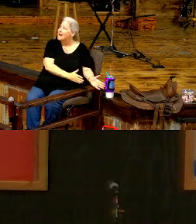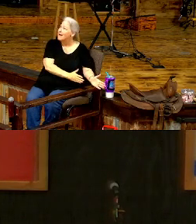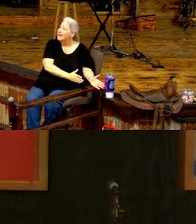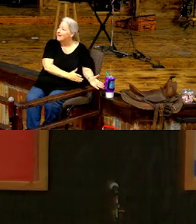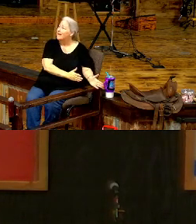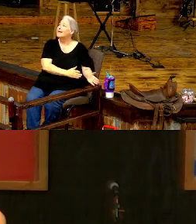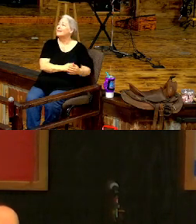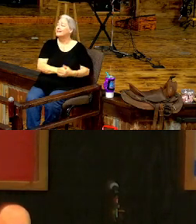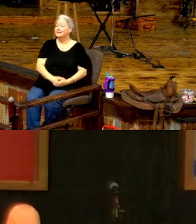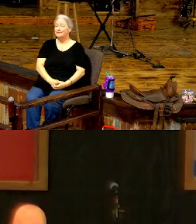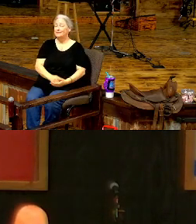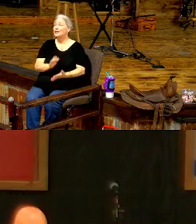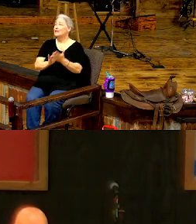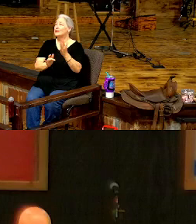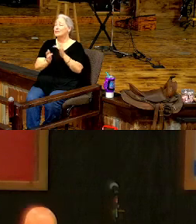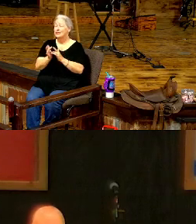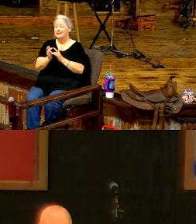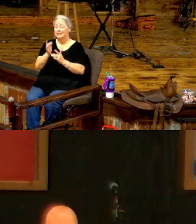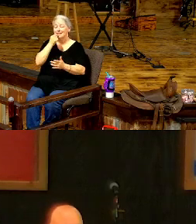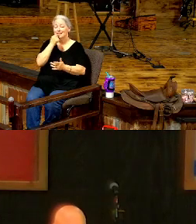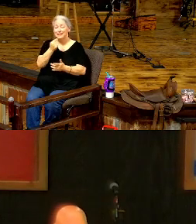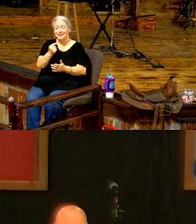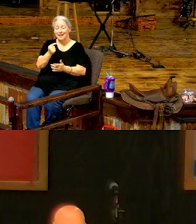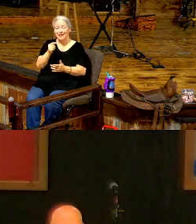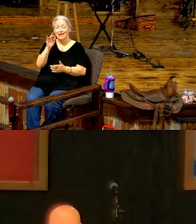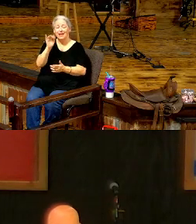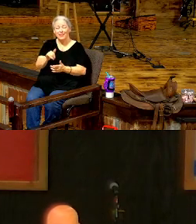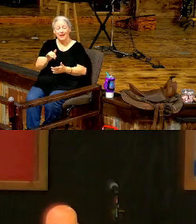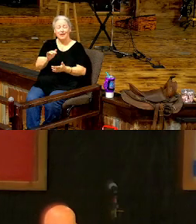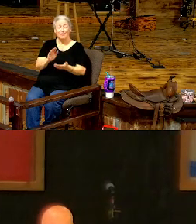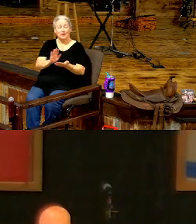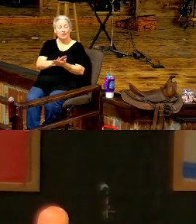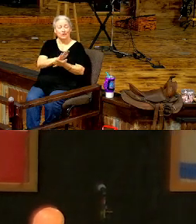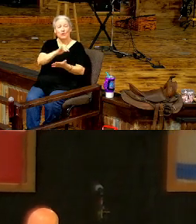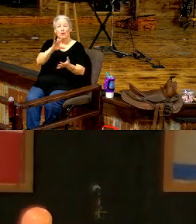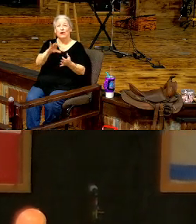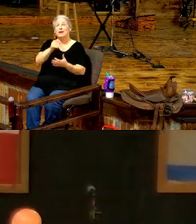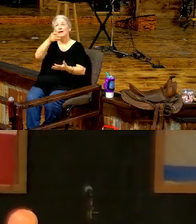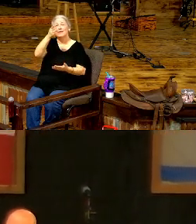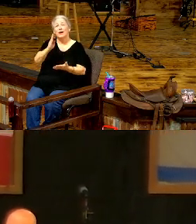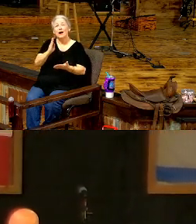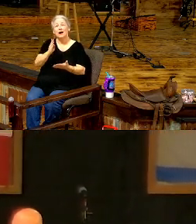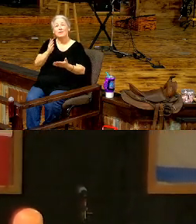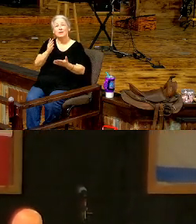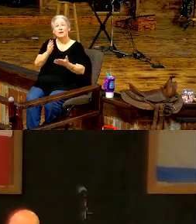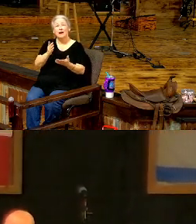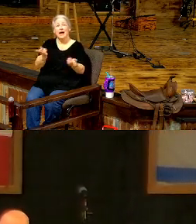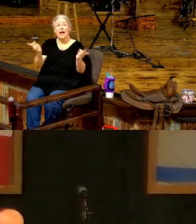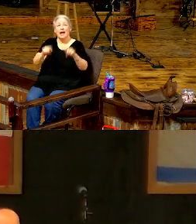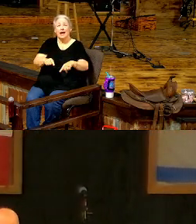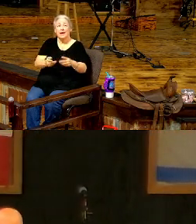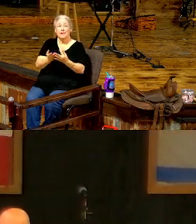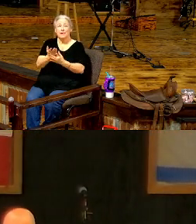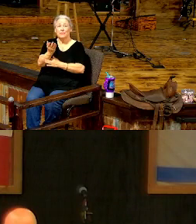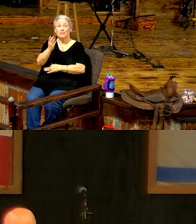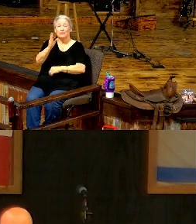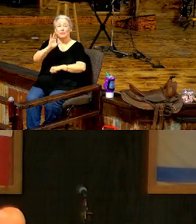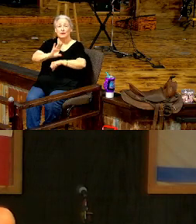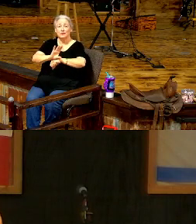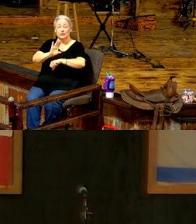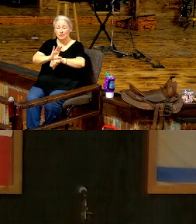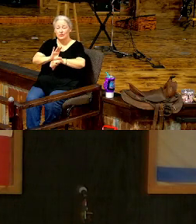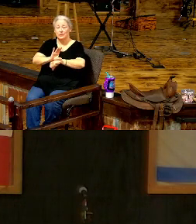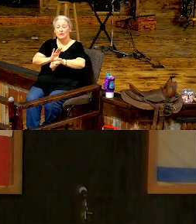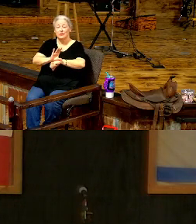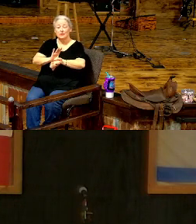saying that the glory of God is going to come through the church, through us being